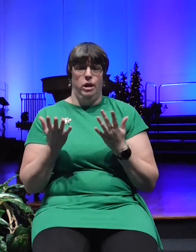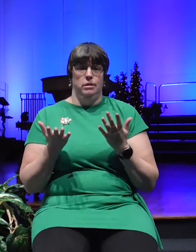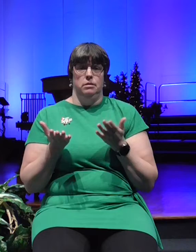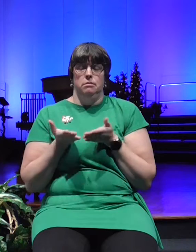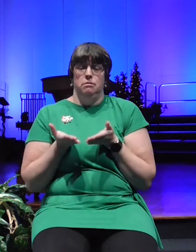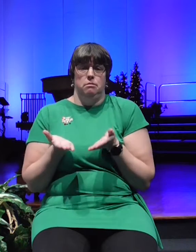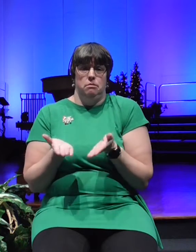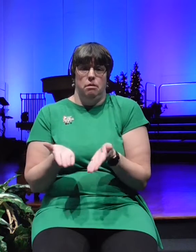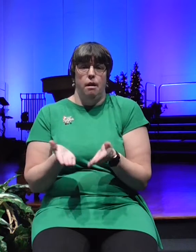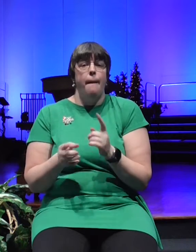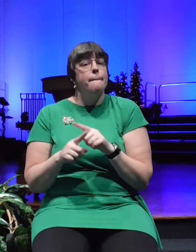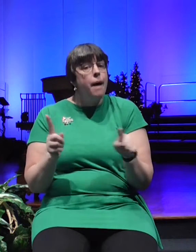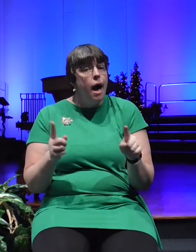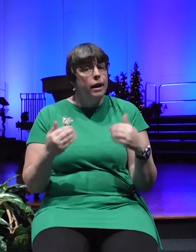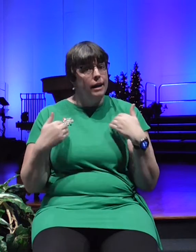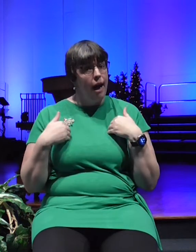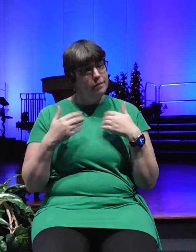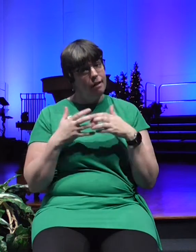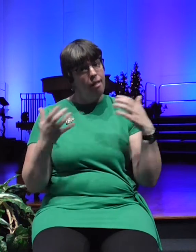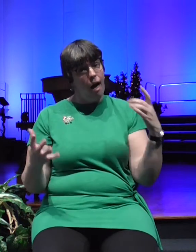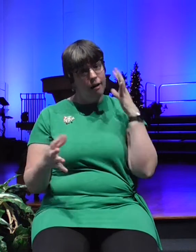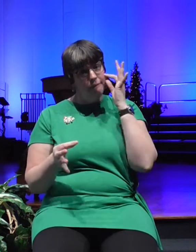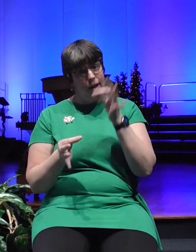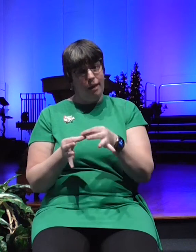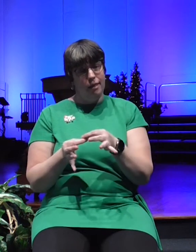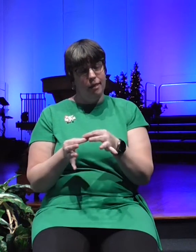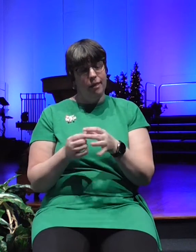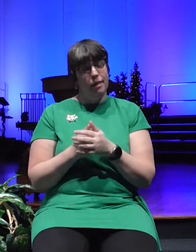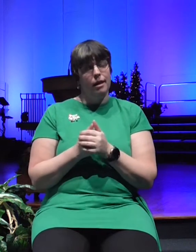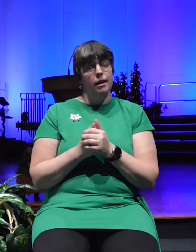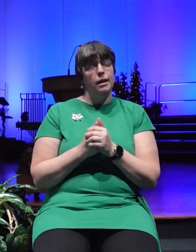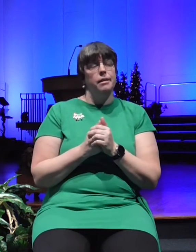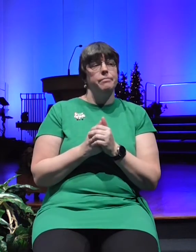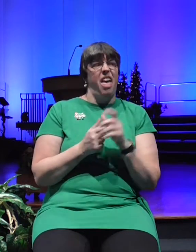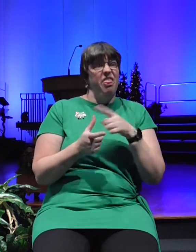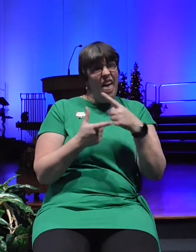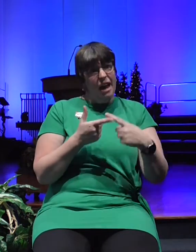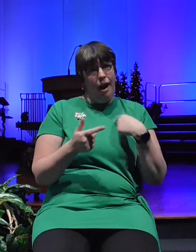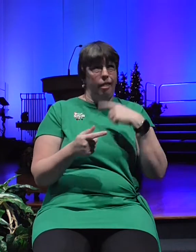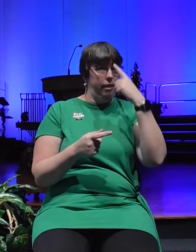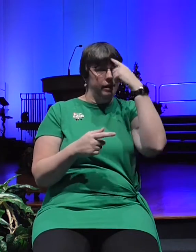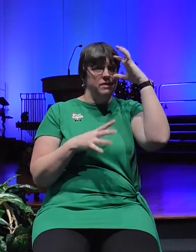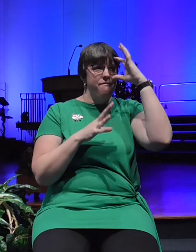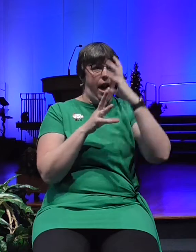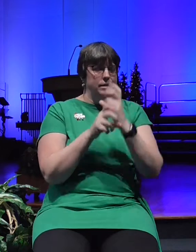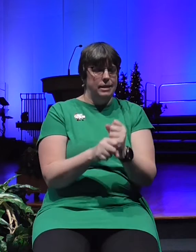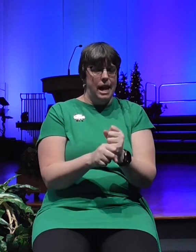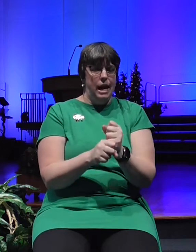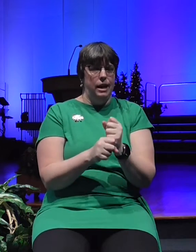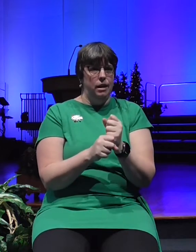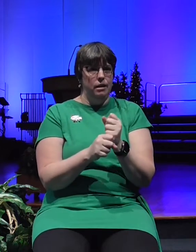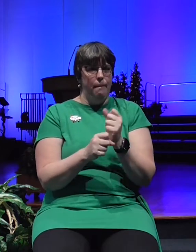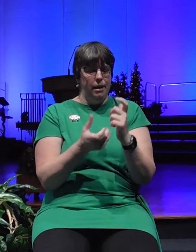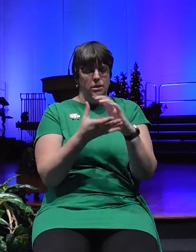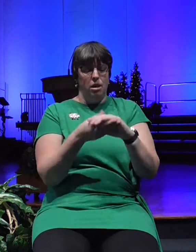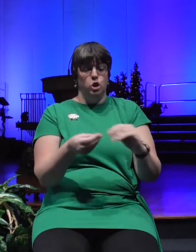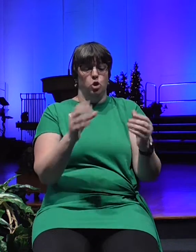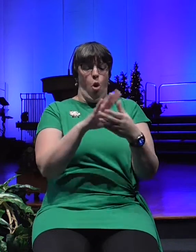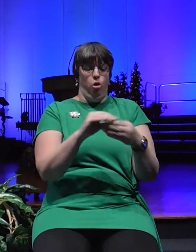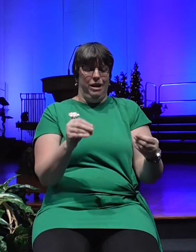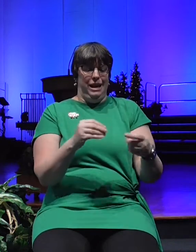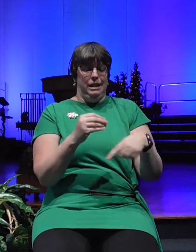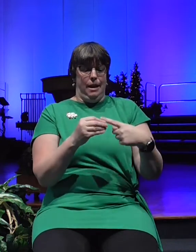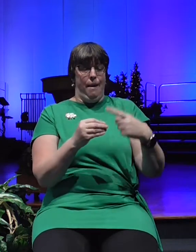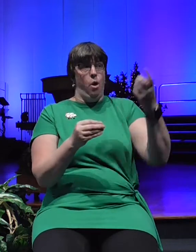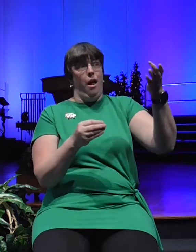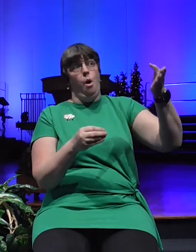yet he has a lot of faith. And then what happens is fascinating because the whole story is about how